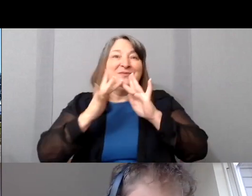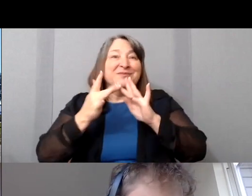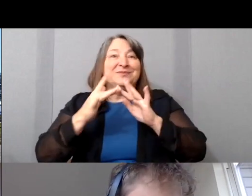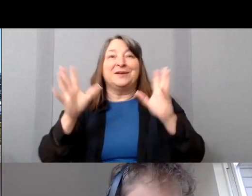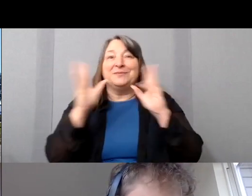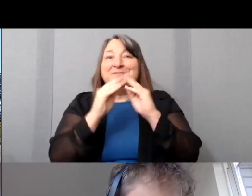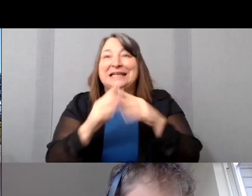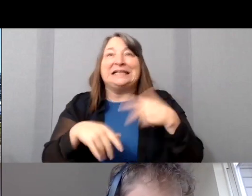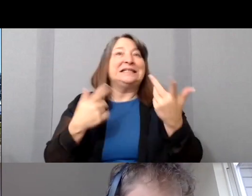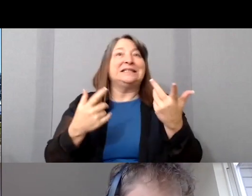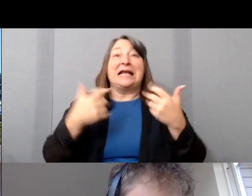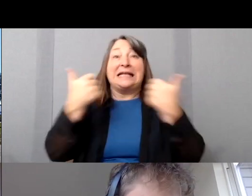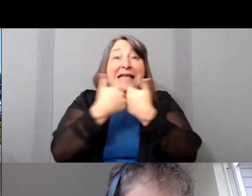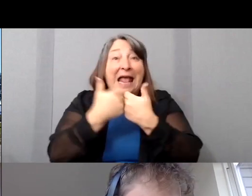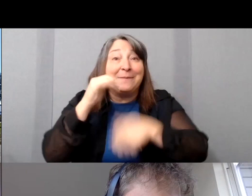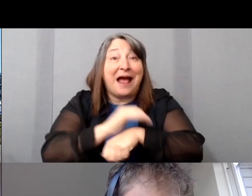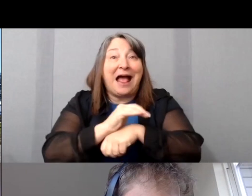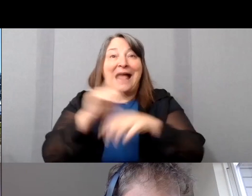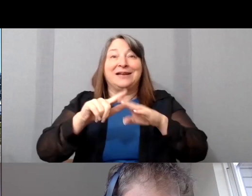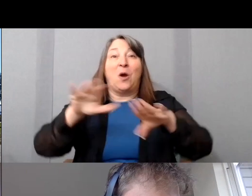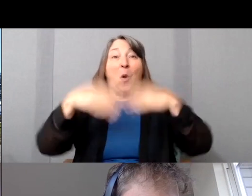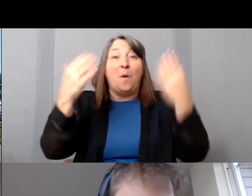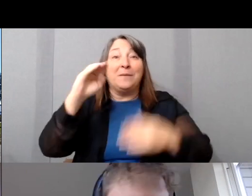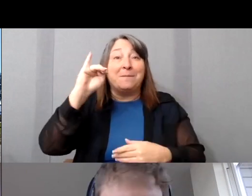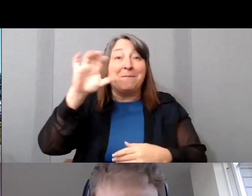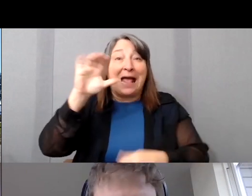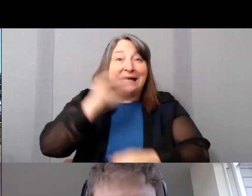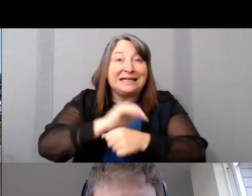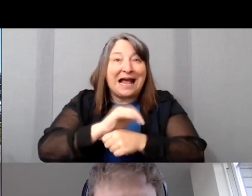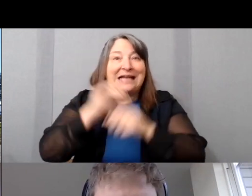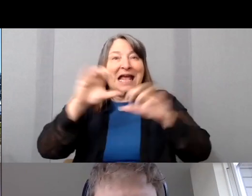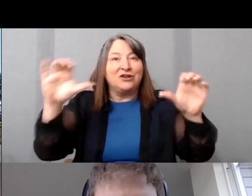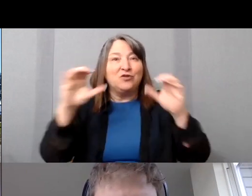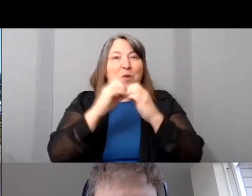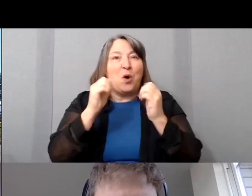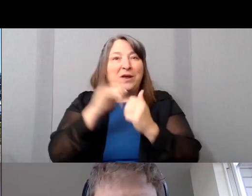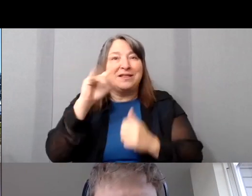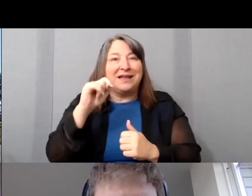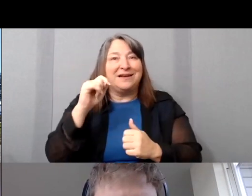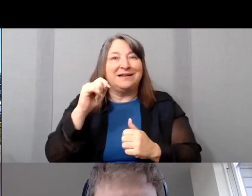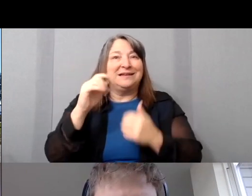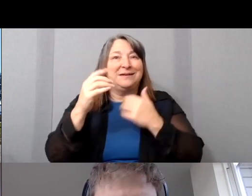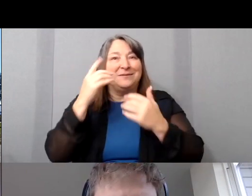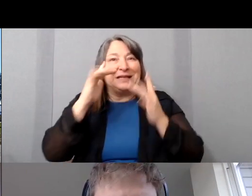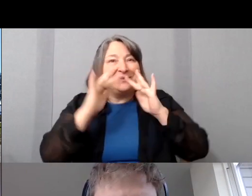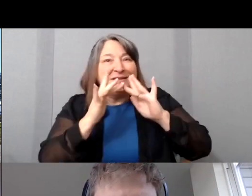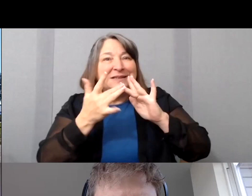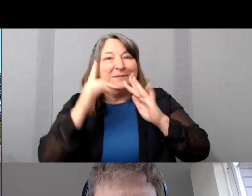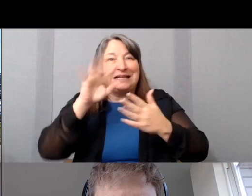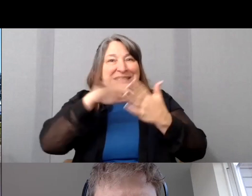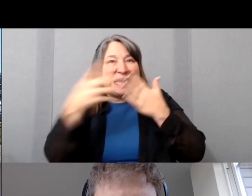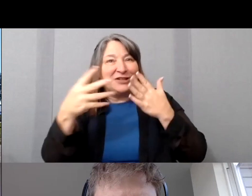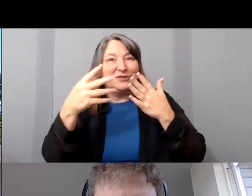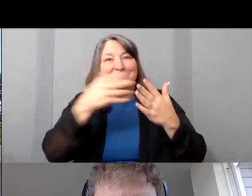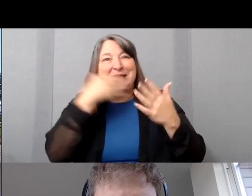nights, open mic nights, and you are able to do more with it being virtual in terms of scheduling wise. So I think that's